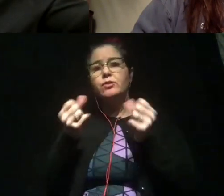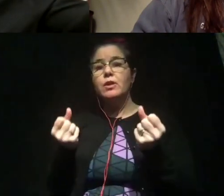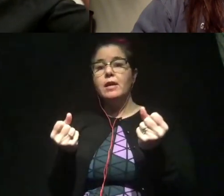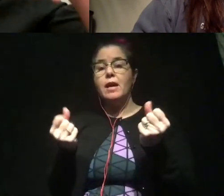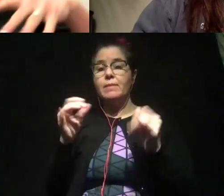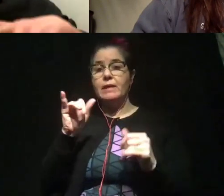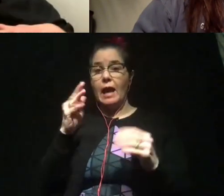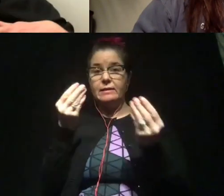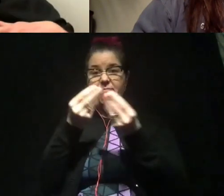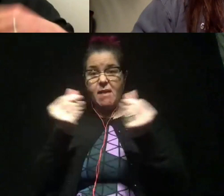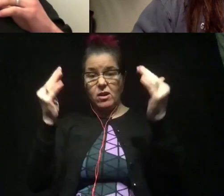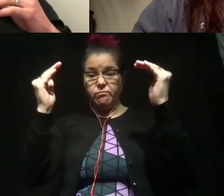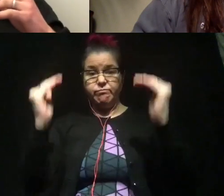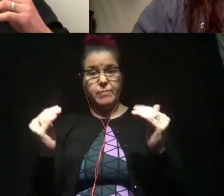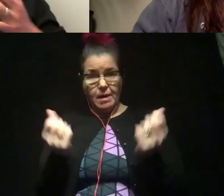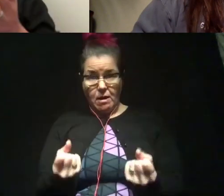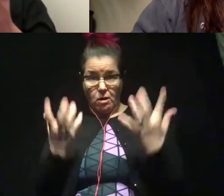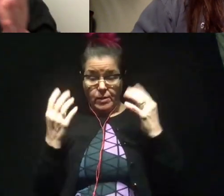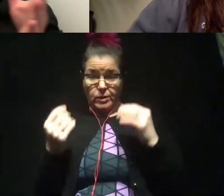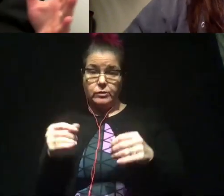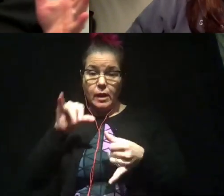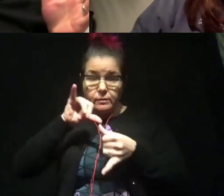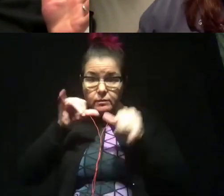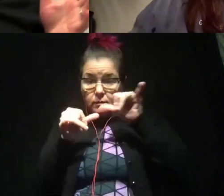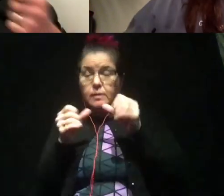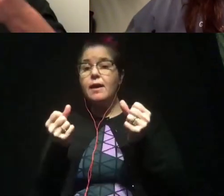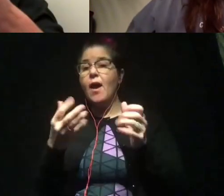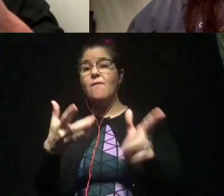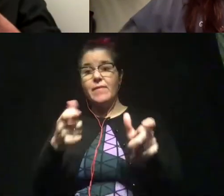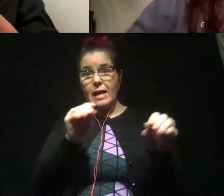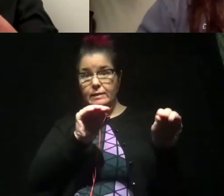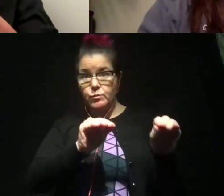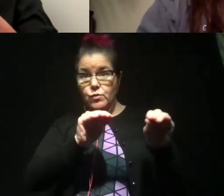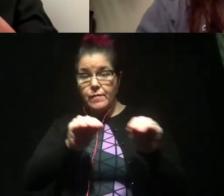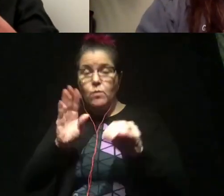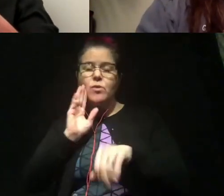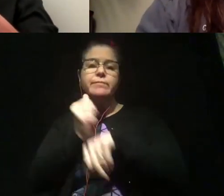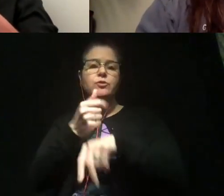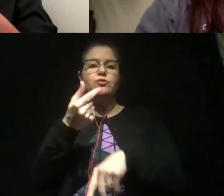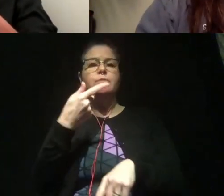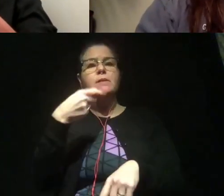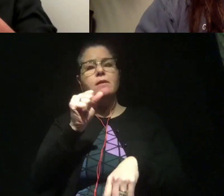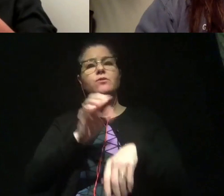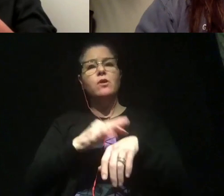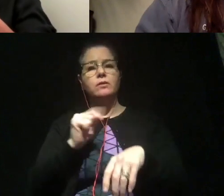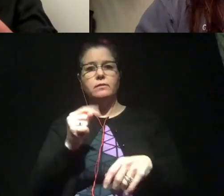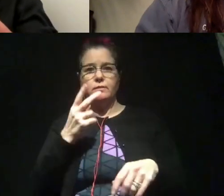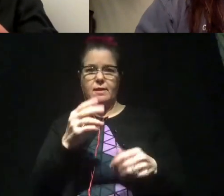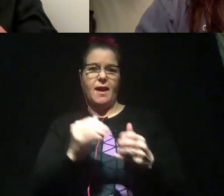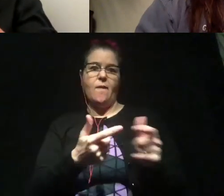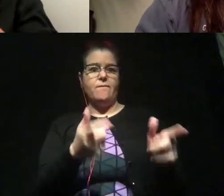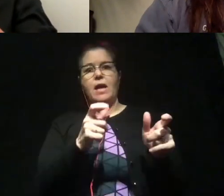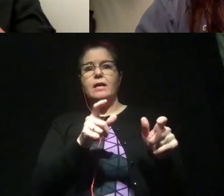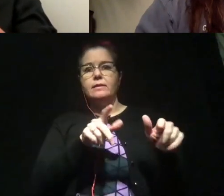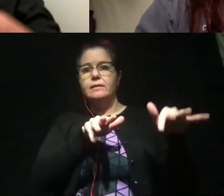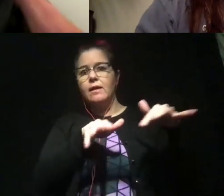the ice is melting on the surface. Some of it, how quickly the ice is moving. We'll put GPS stations up there, and it'll tell us how fast the ice is